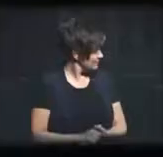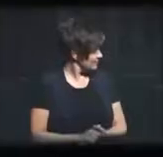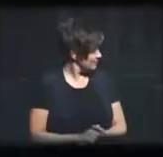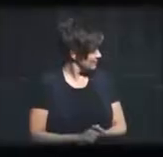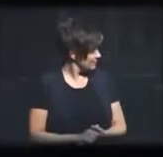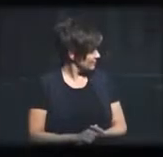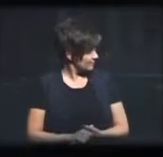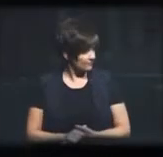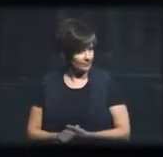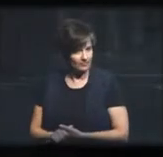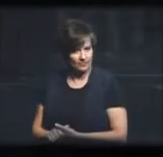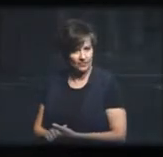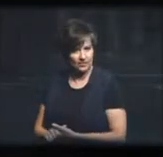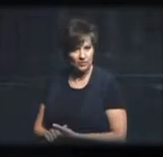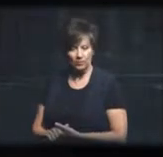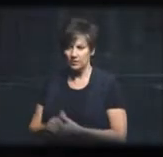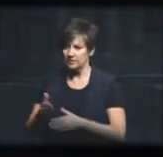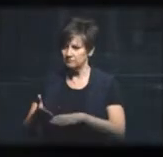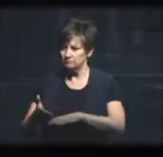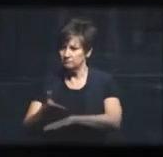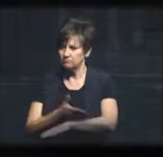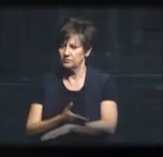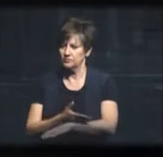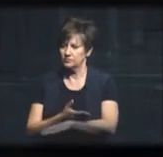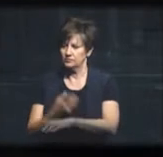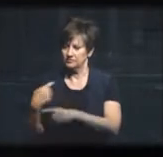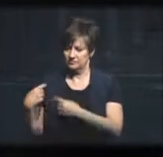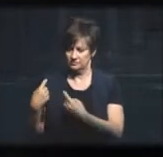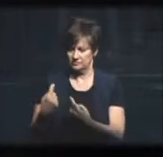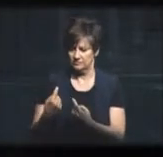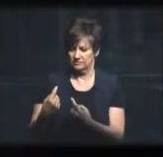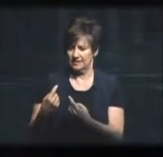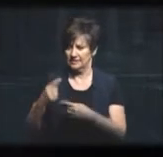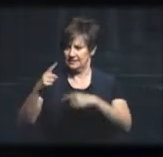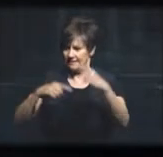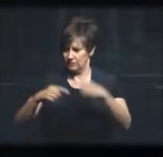We've made great strides over the last year in diversity and inclusion as well,